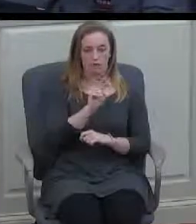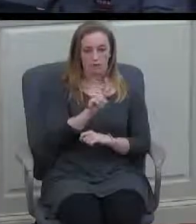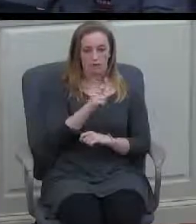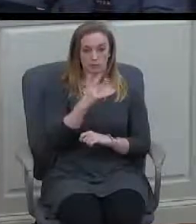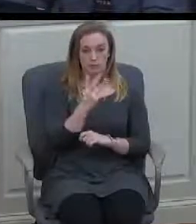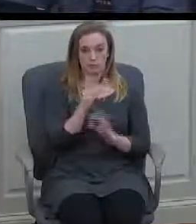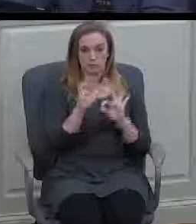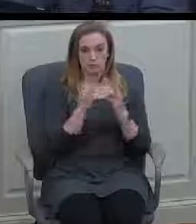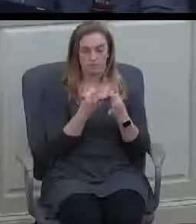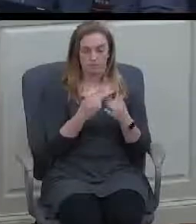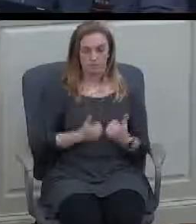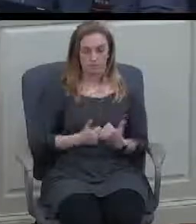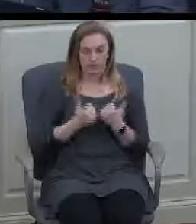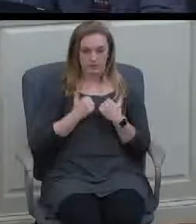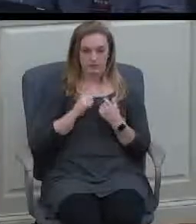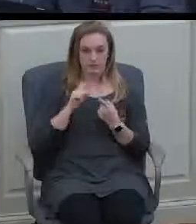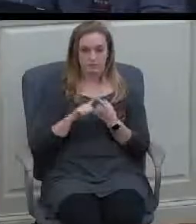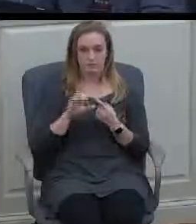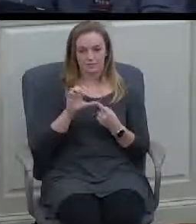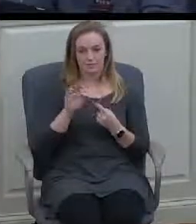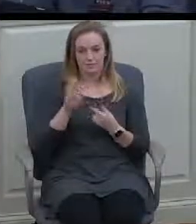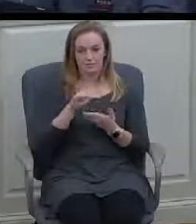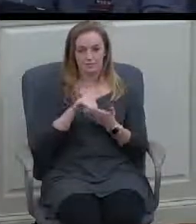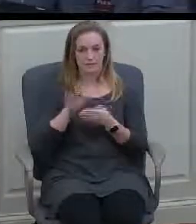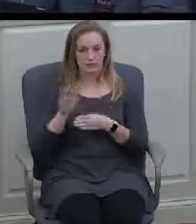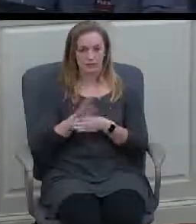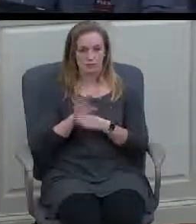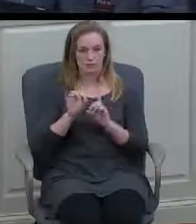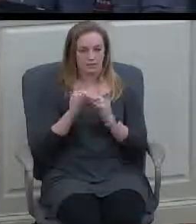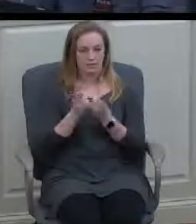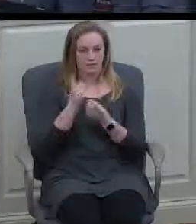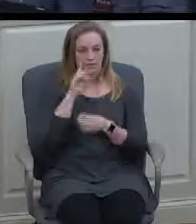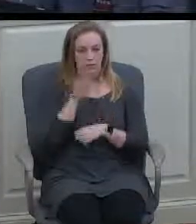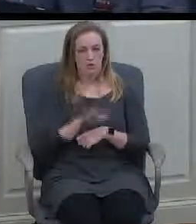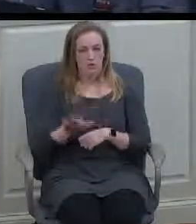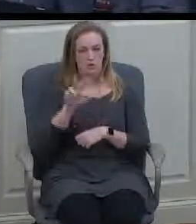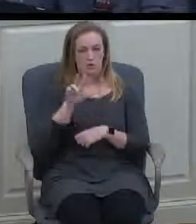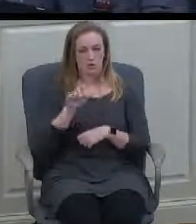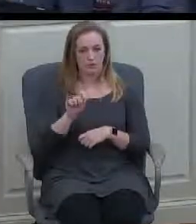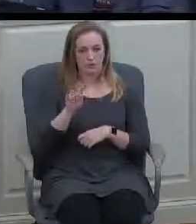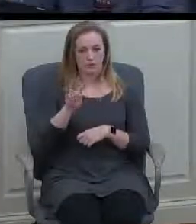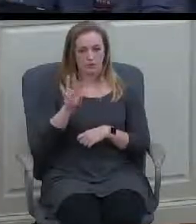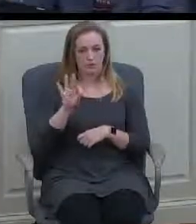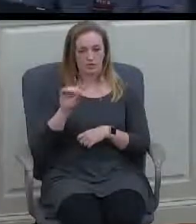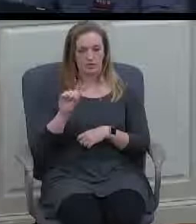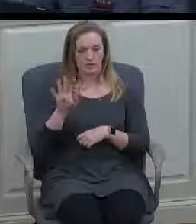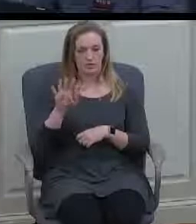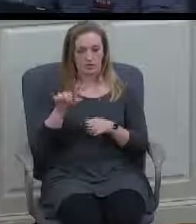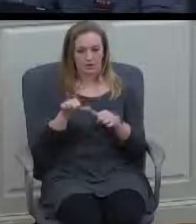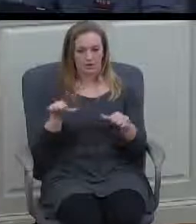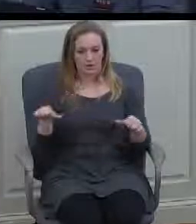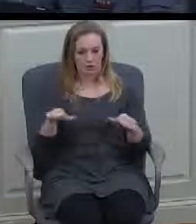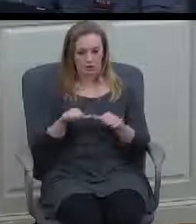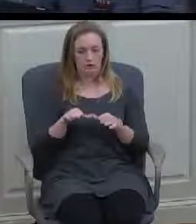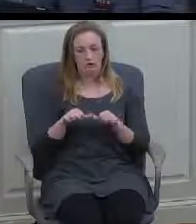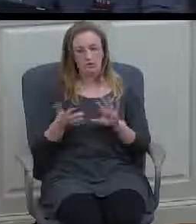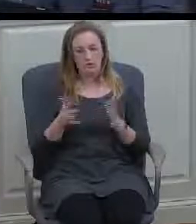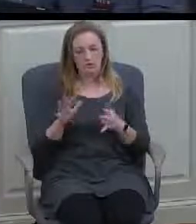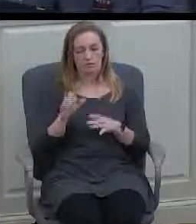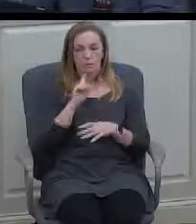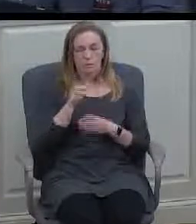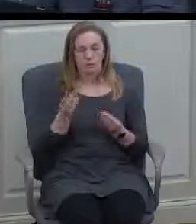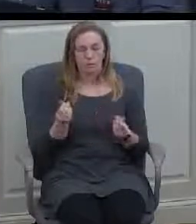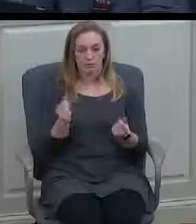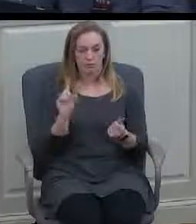family residential to CB Central Business District for approximately 3.4904 acres, more or less of real